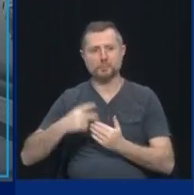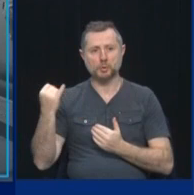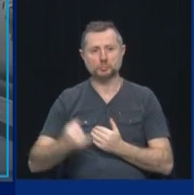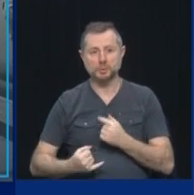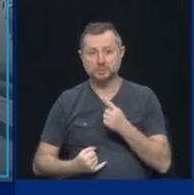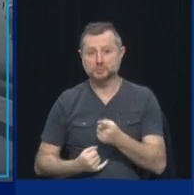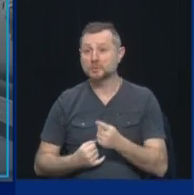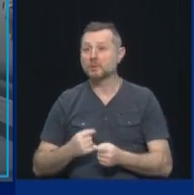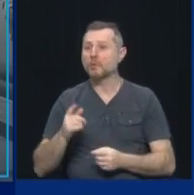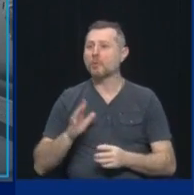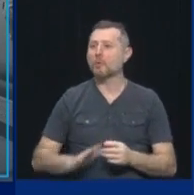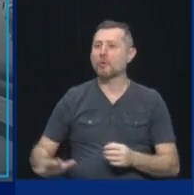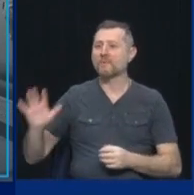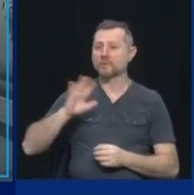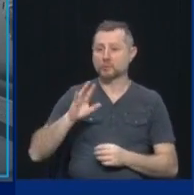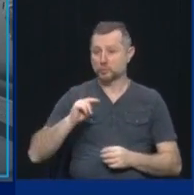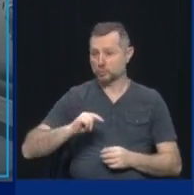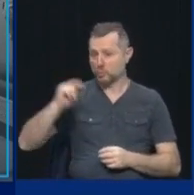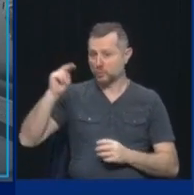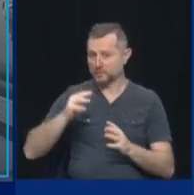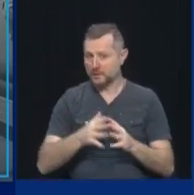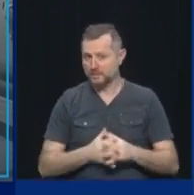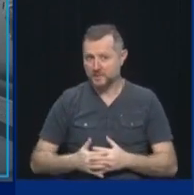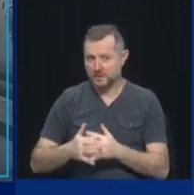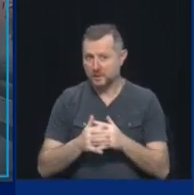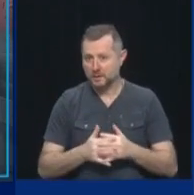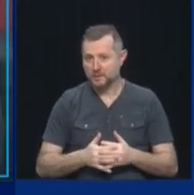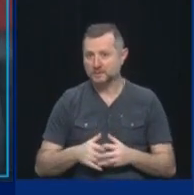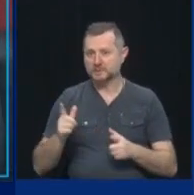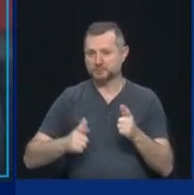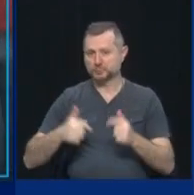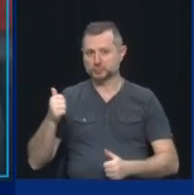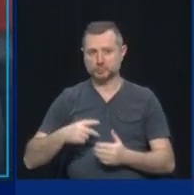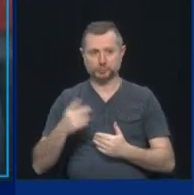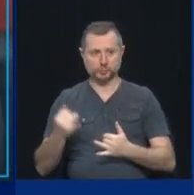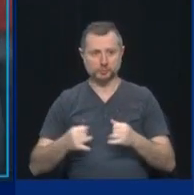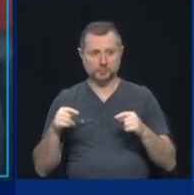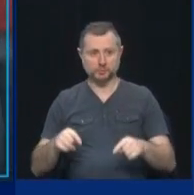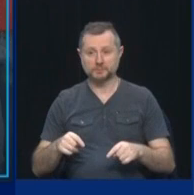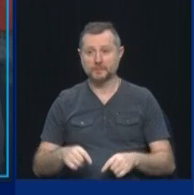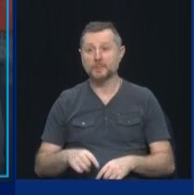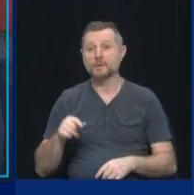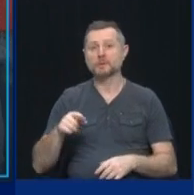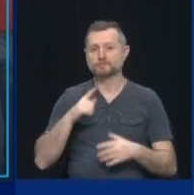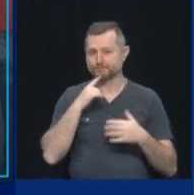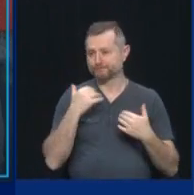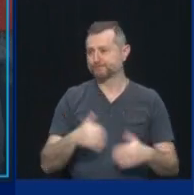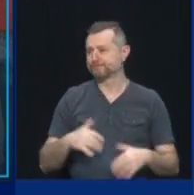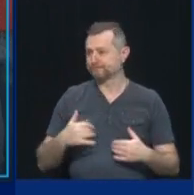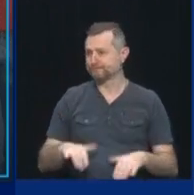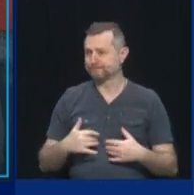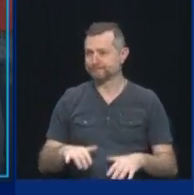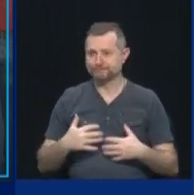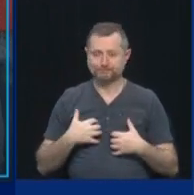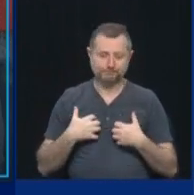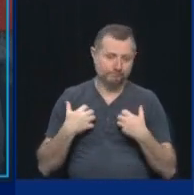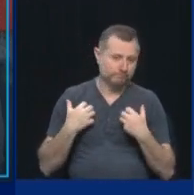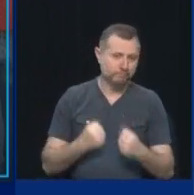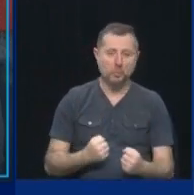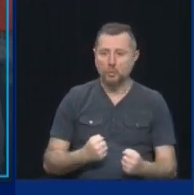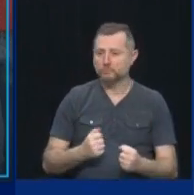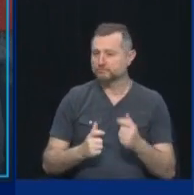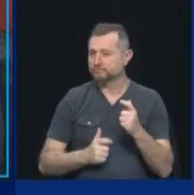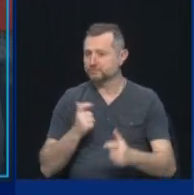America today. It was an audacious idea, an $11 billion